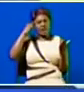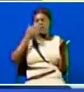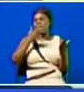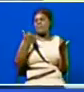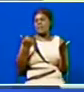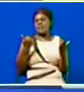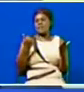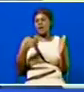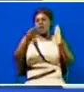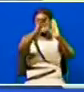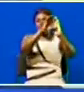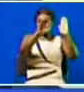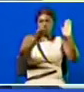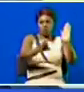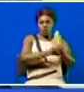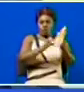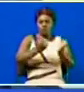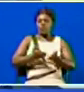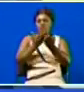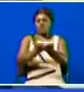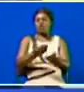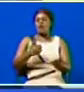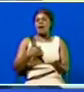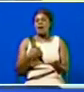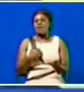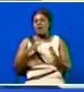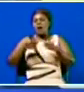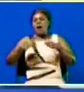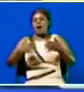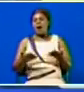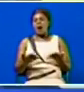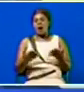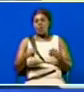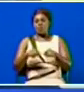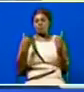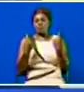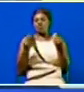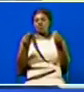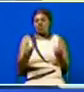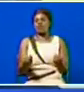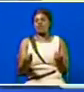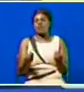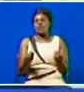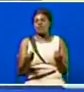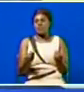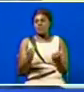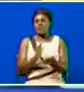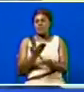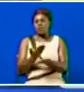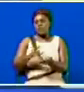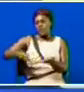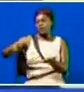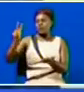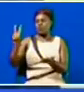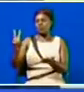better constitutional provision for how dispute resolution can happens between the two